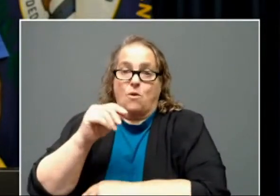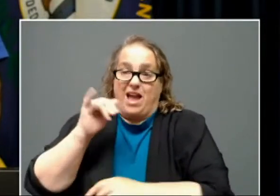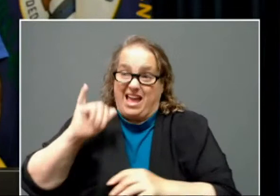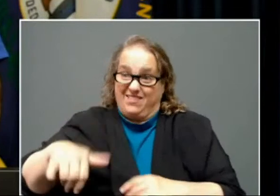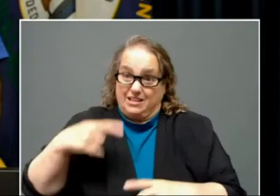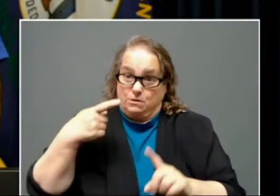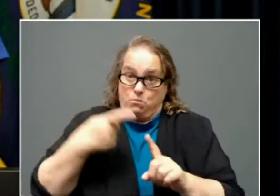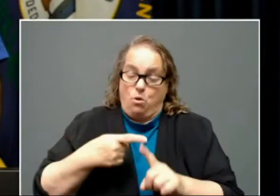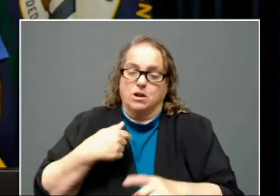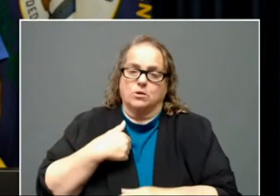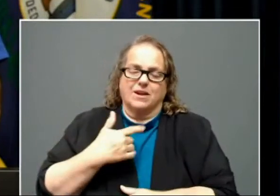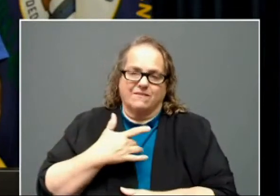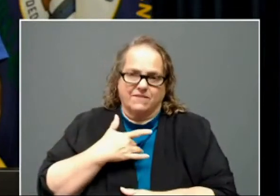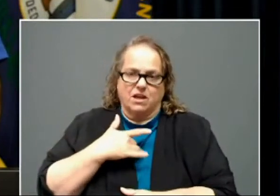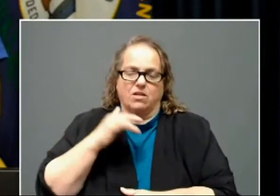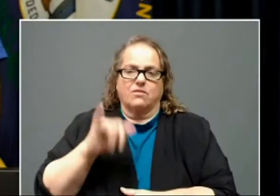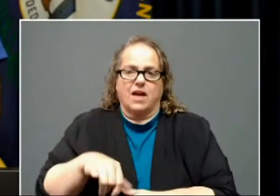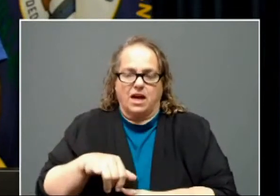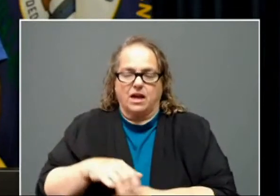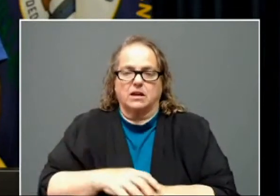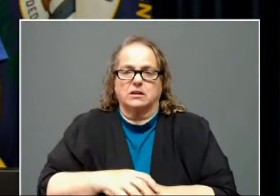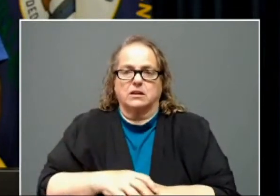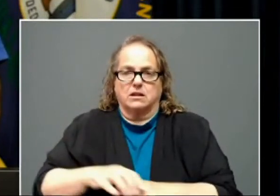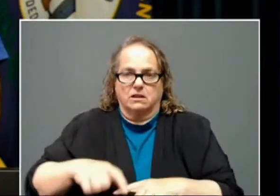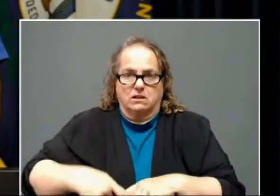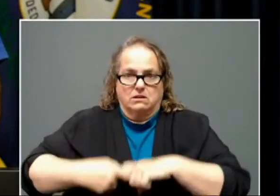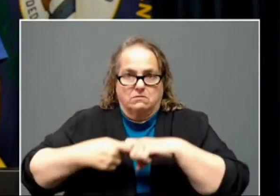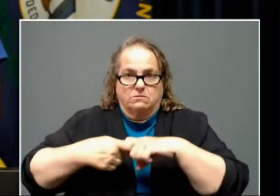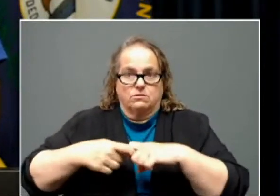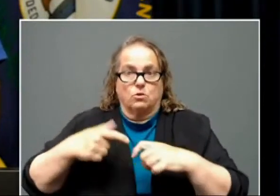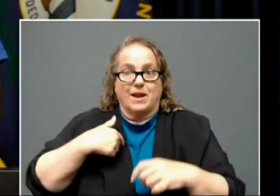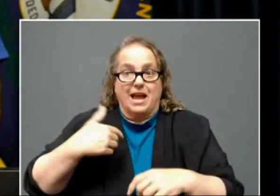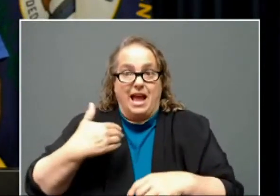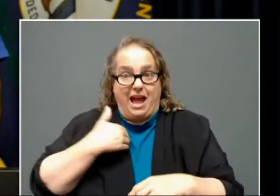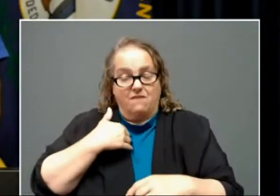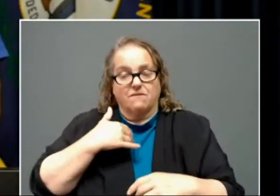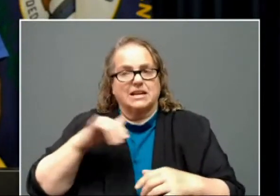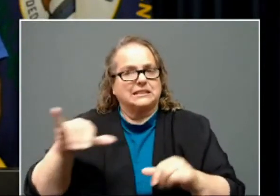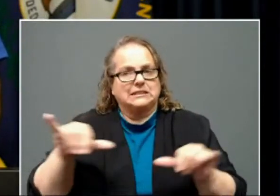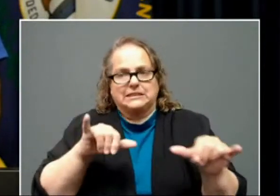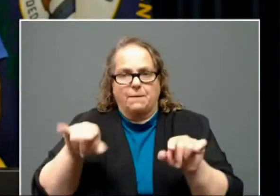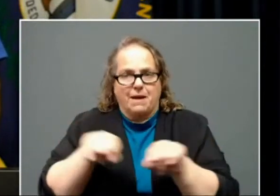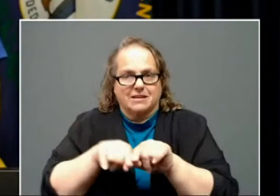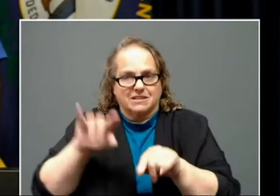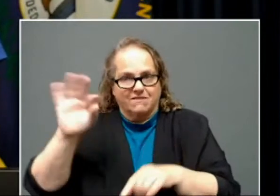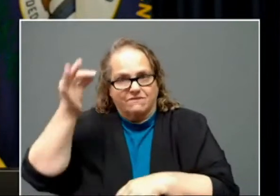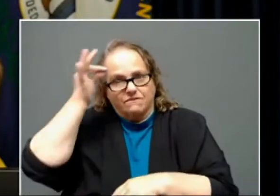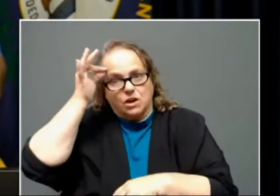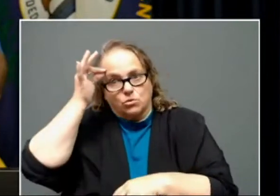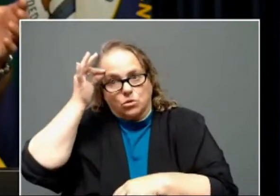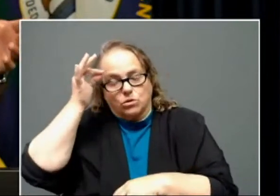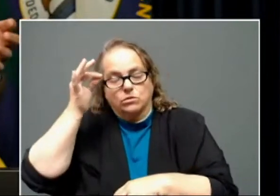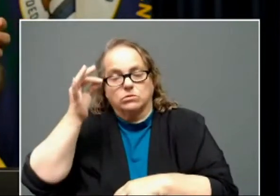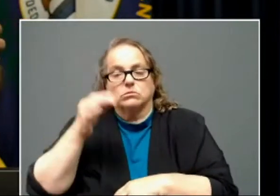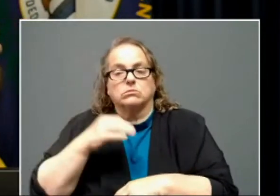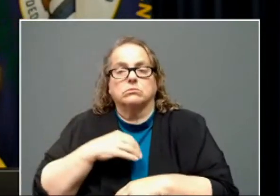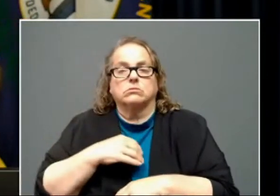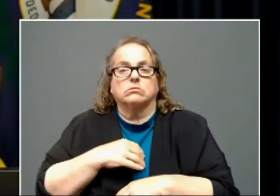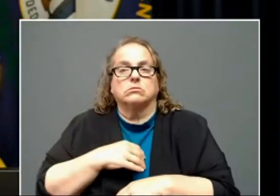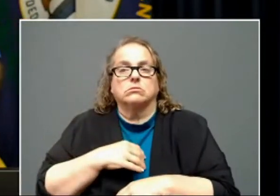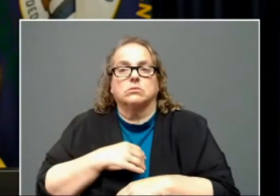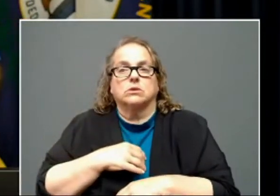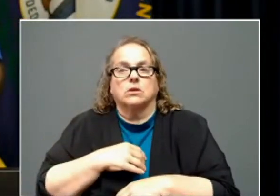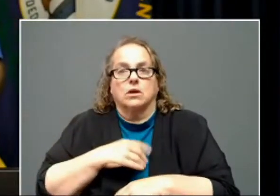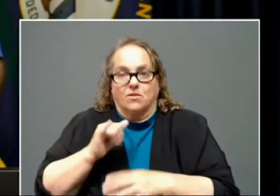the moratorium that we have on that mirrors the federal one is what's